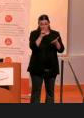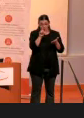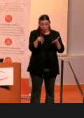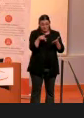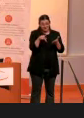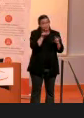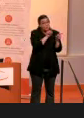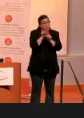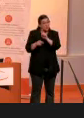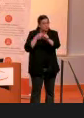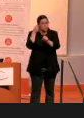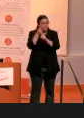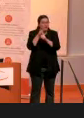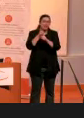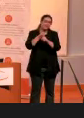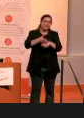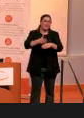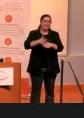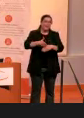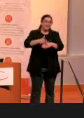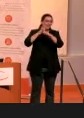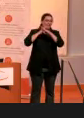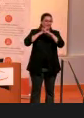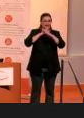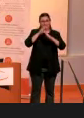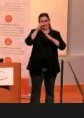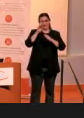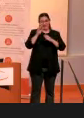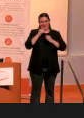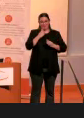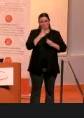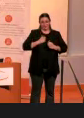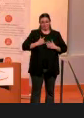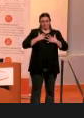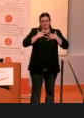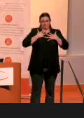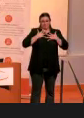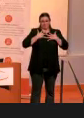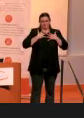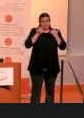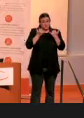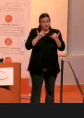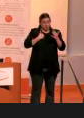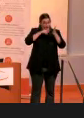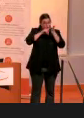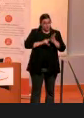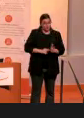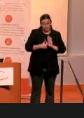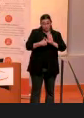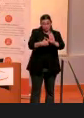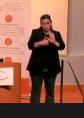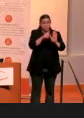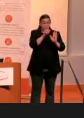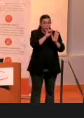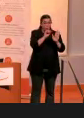a direct anti-inflammatory immunomodulatory actions. There are now papers showing that it helps